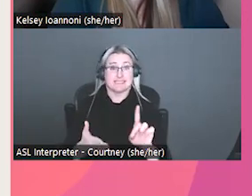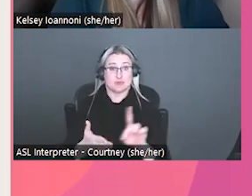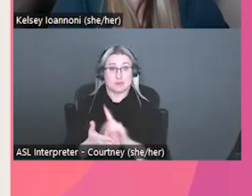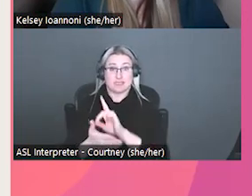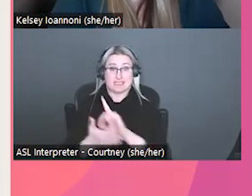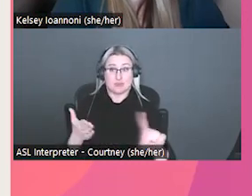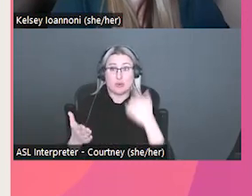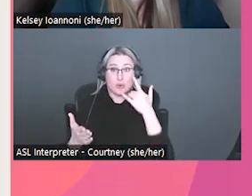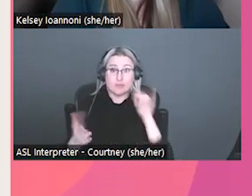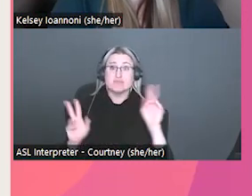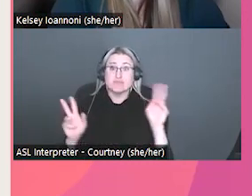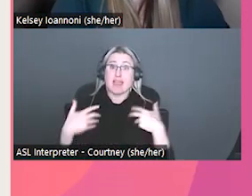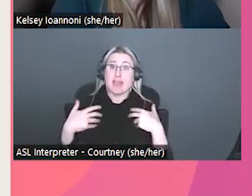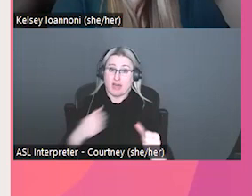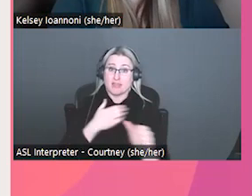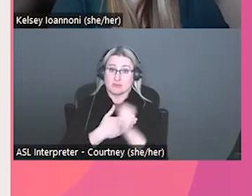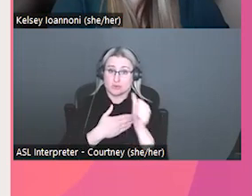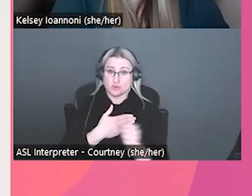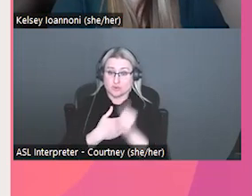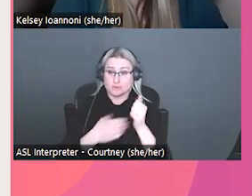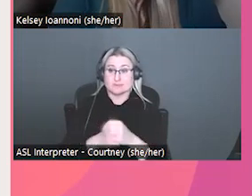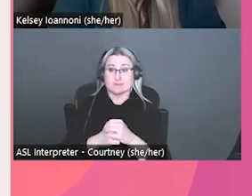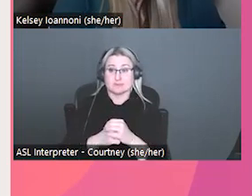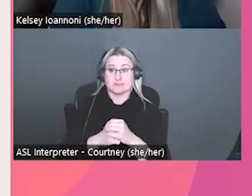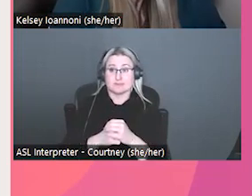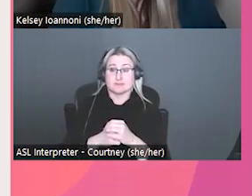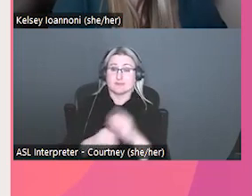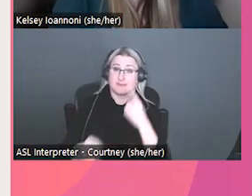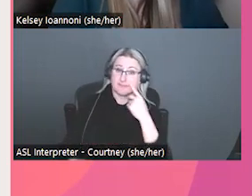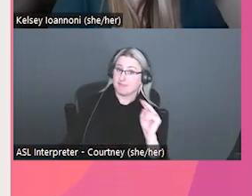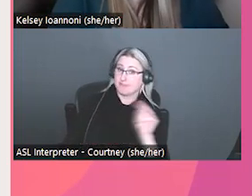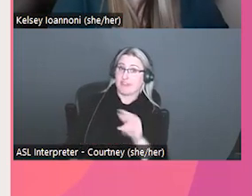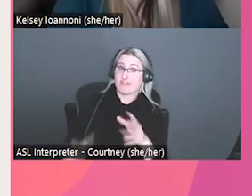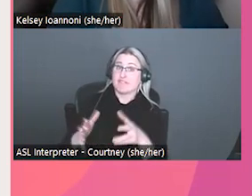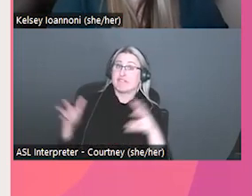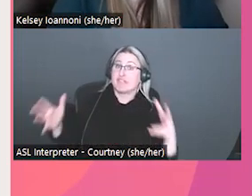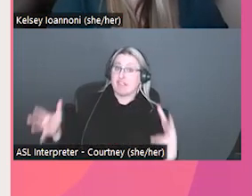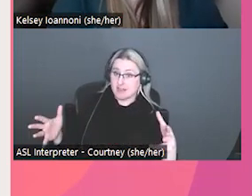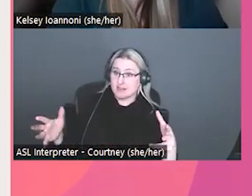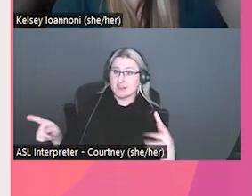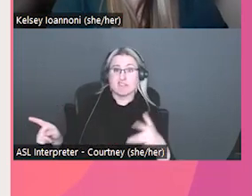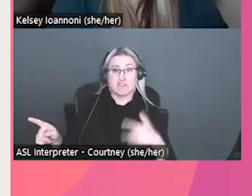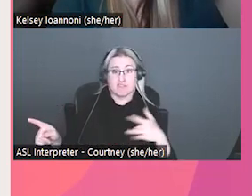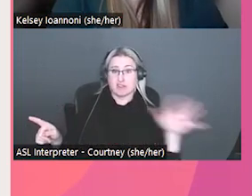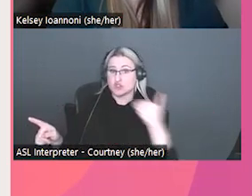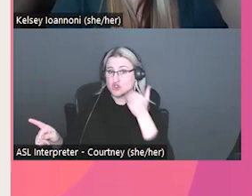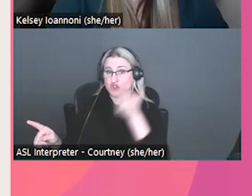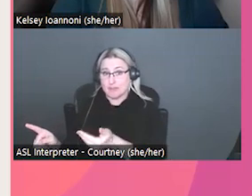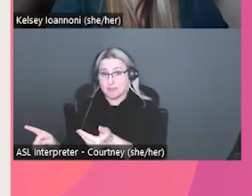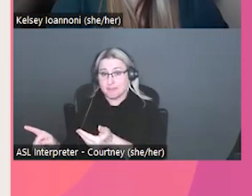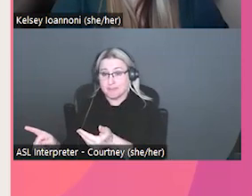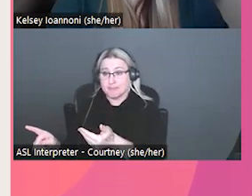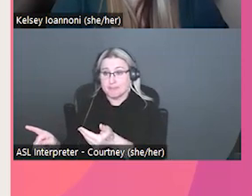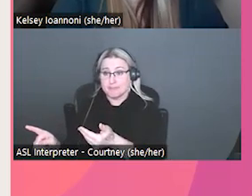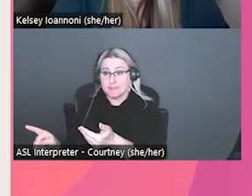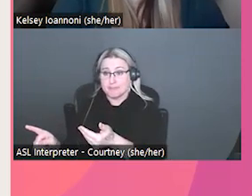itself is a health hazard. Patients who are seen to be too fat are often subjected to feelings of shame from their healthcare providers, who